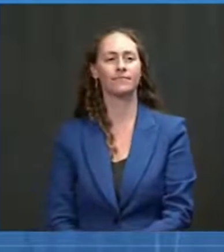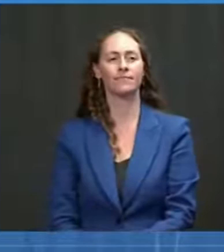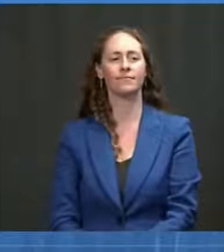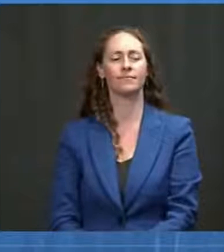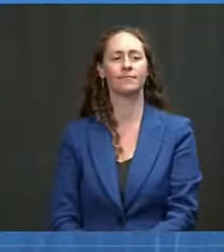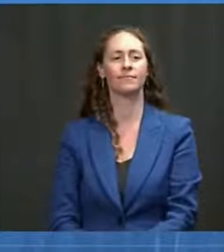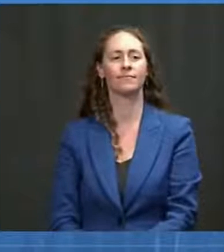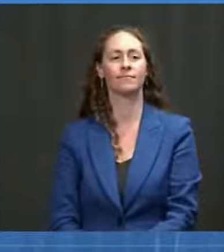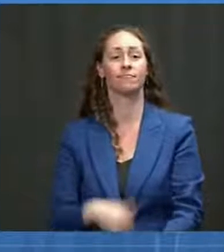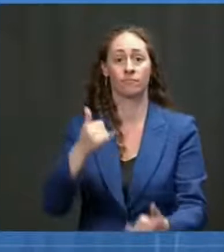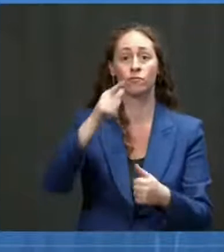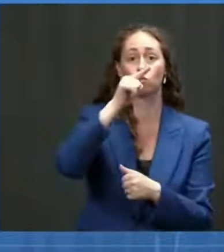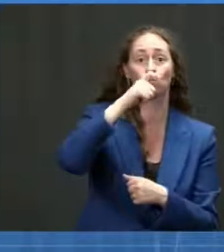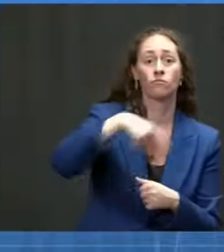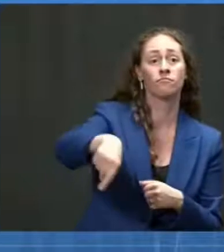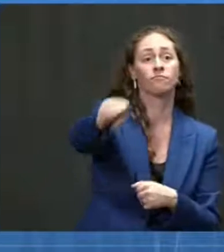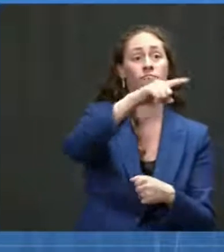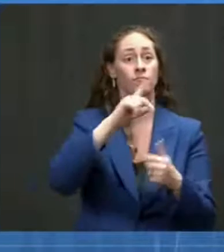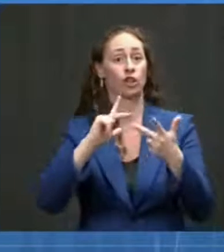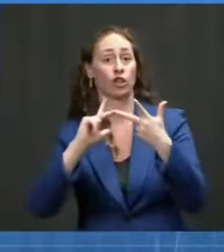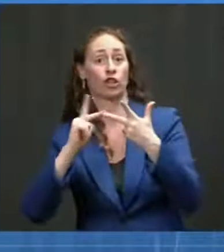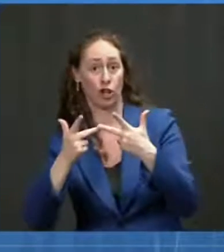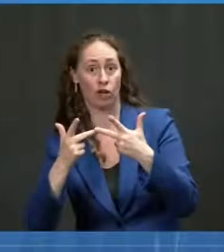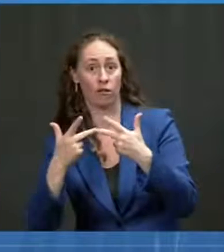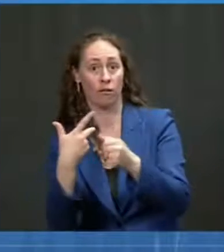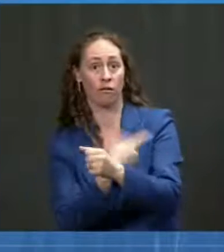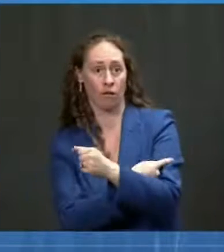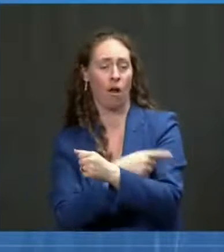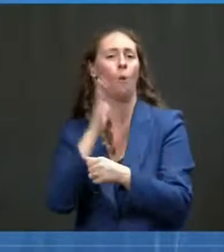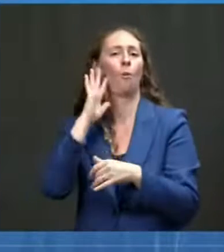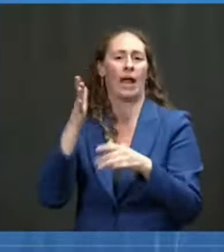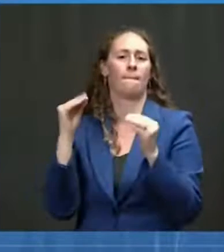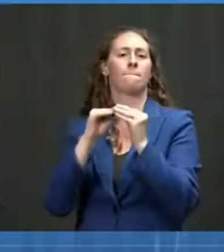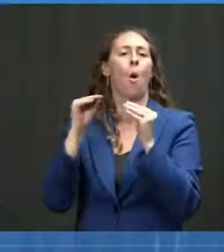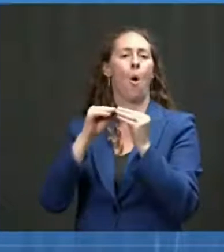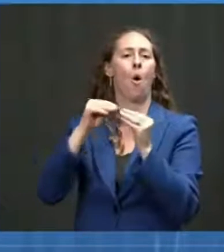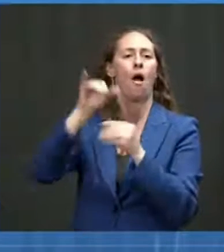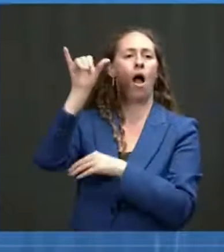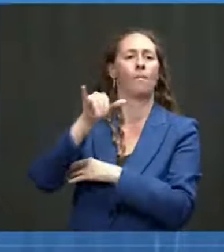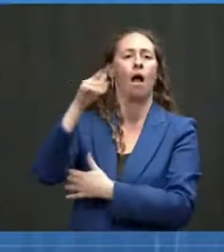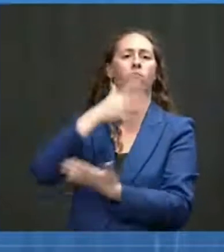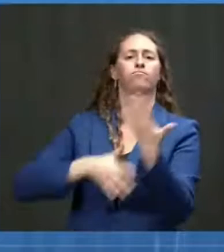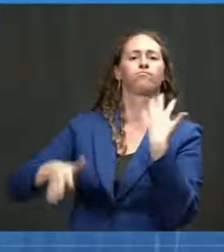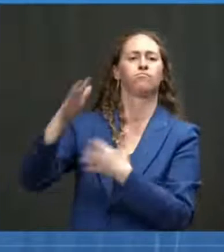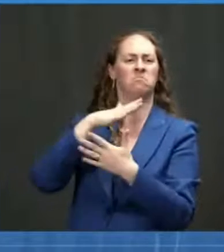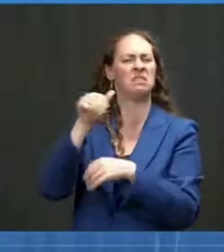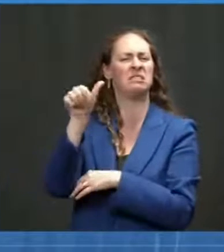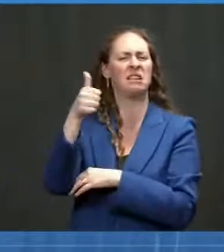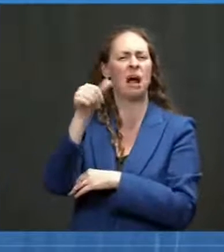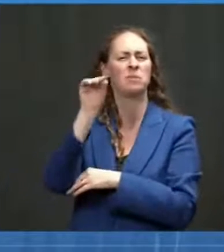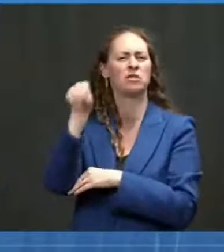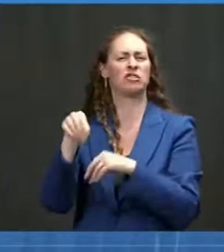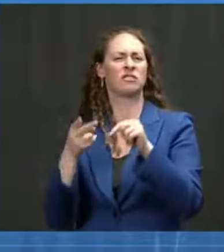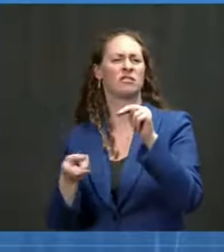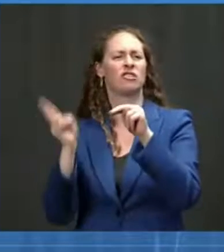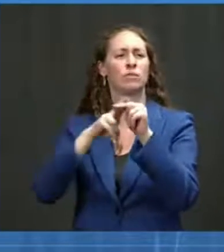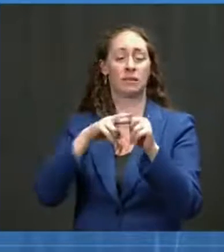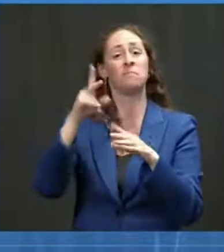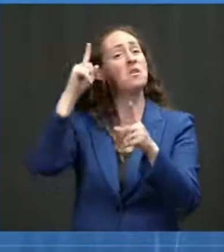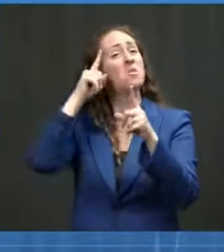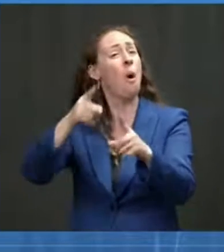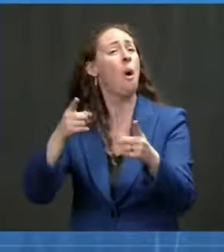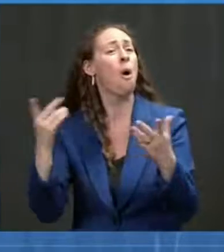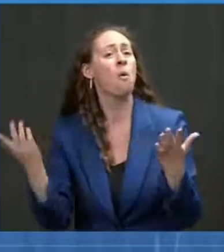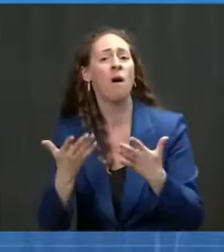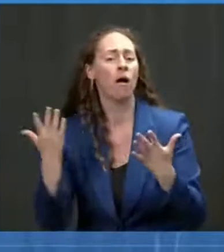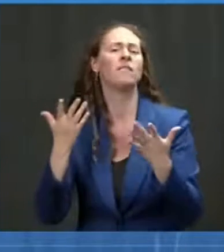immunization increases antibody titers by multiple fold. All of this support the use of a